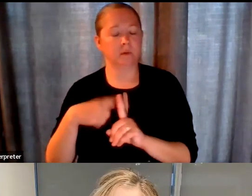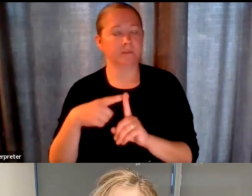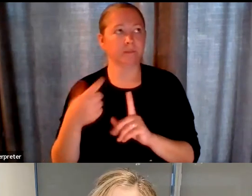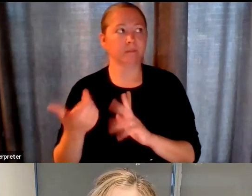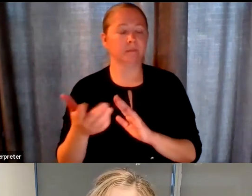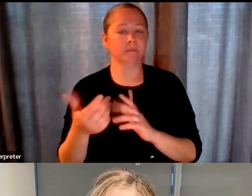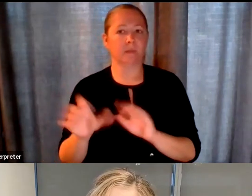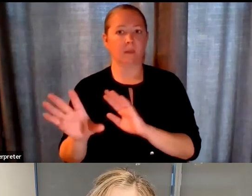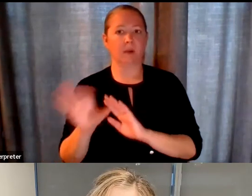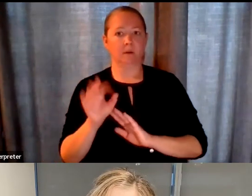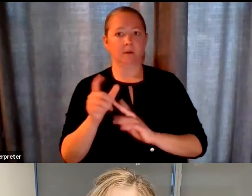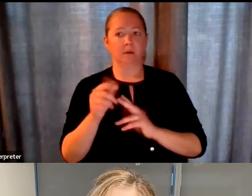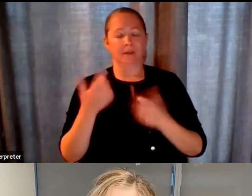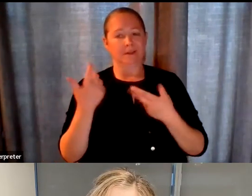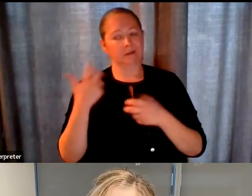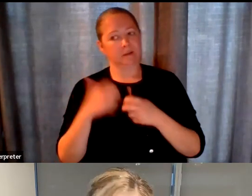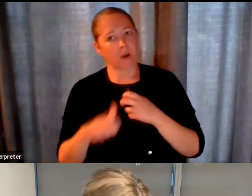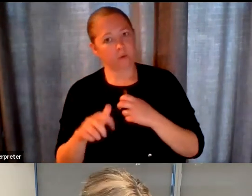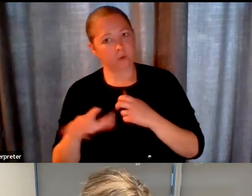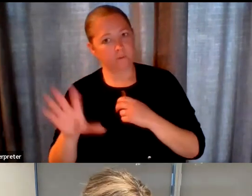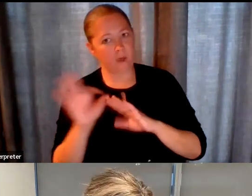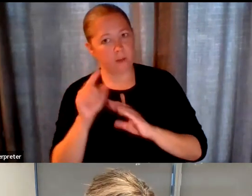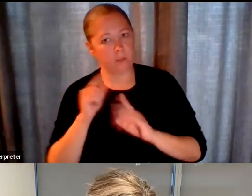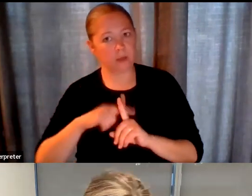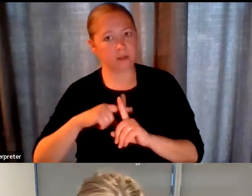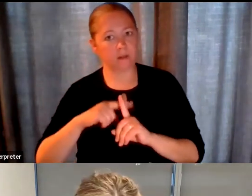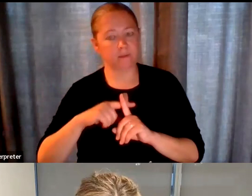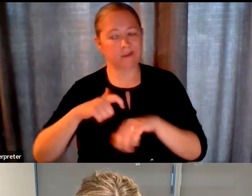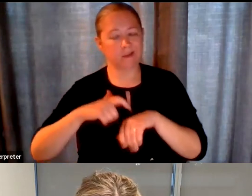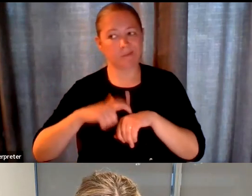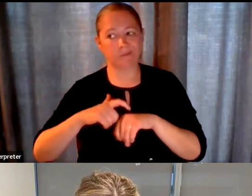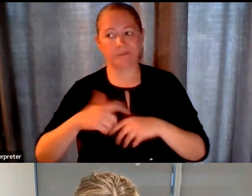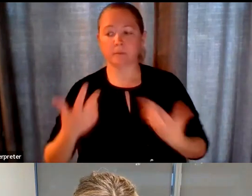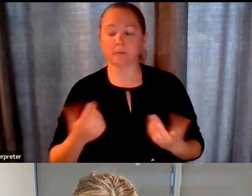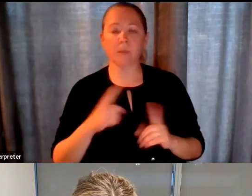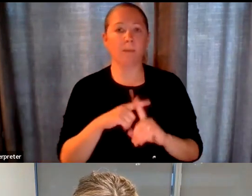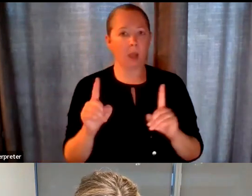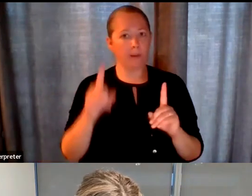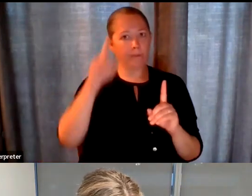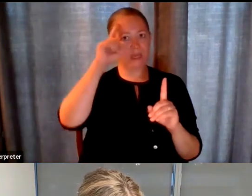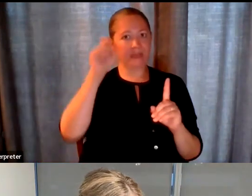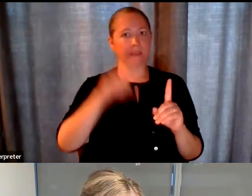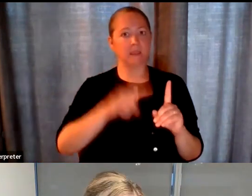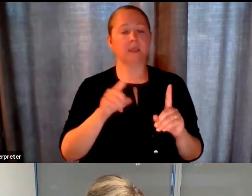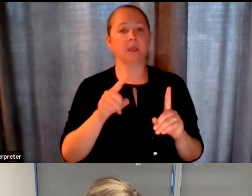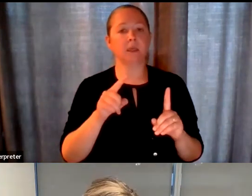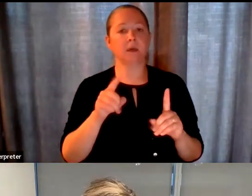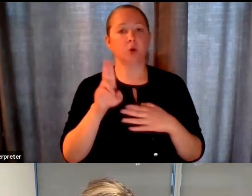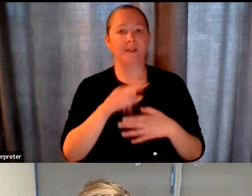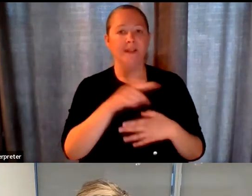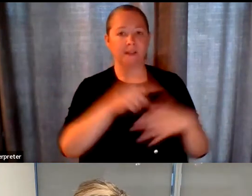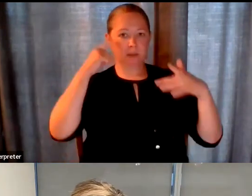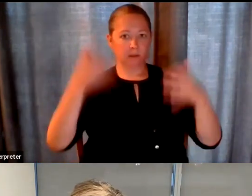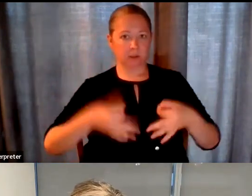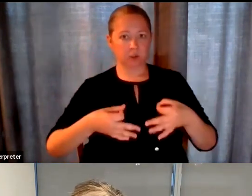it's really, really hard to find silver linings, is that because he based his decision on these fictional facts, there's a